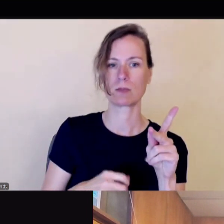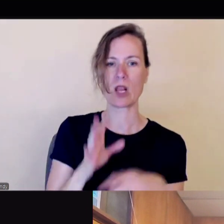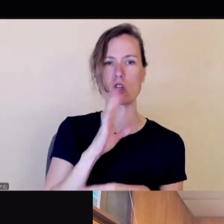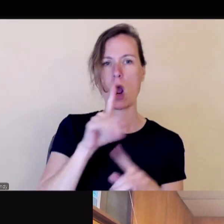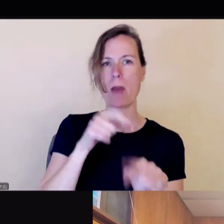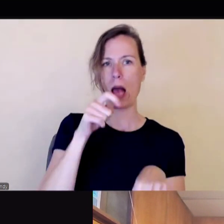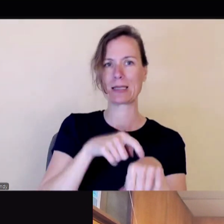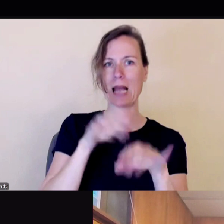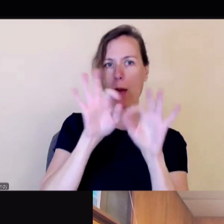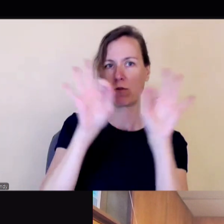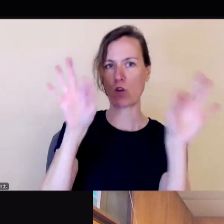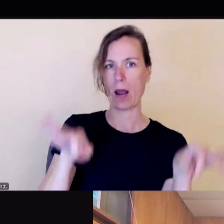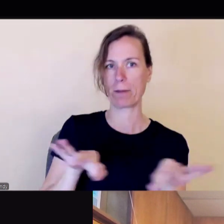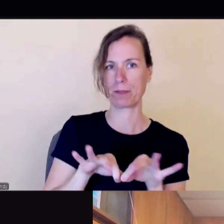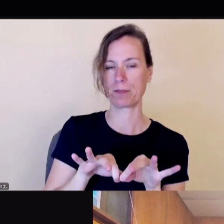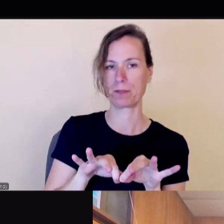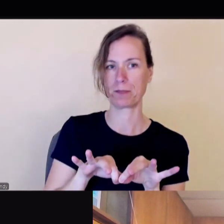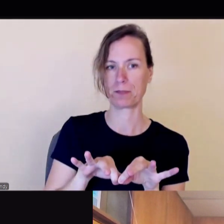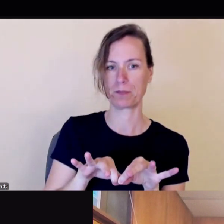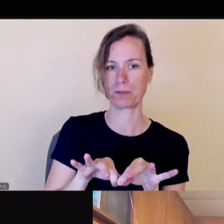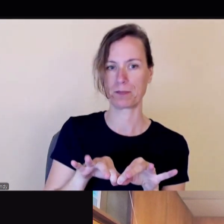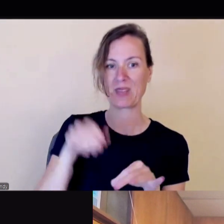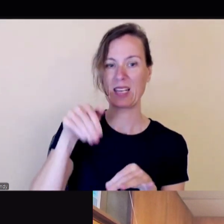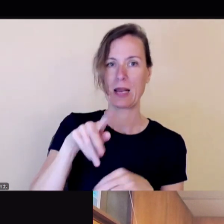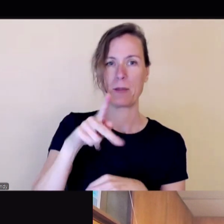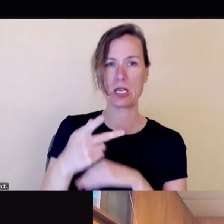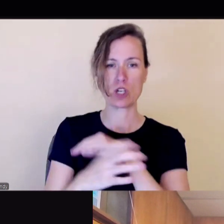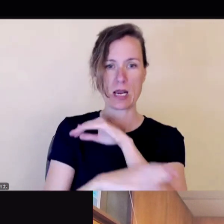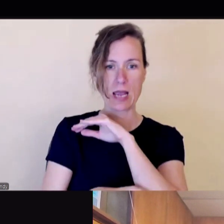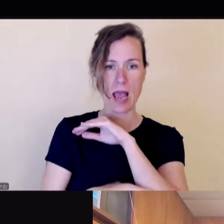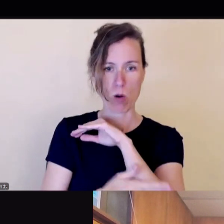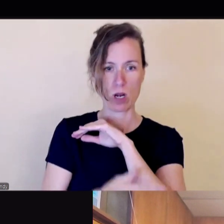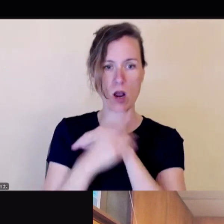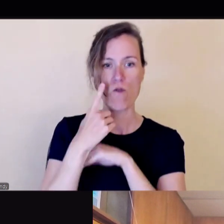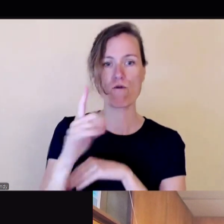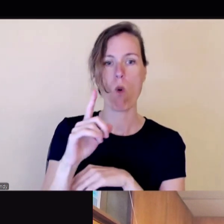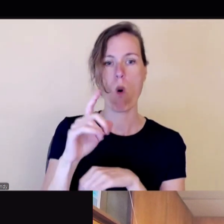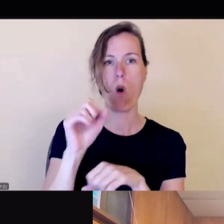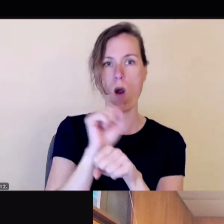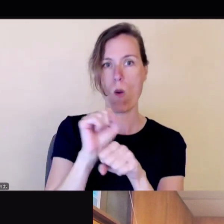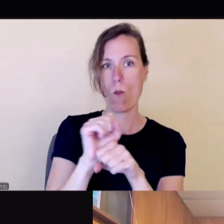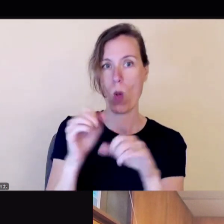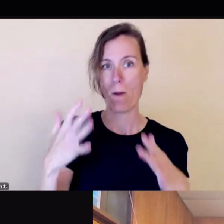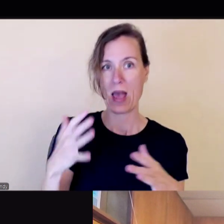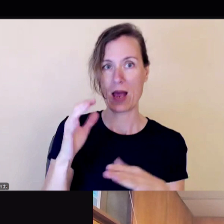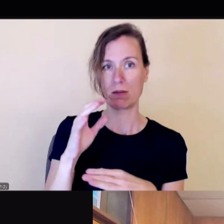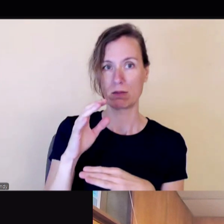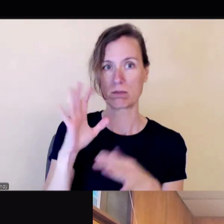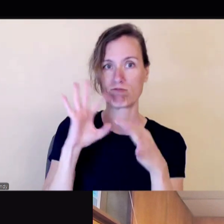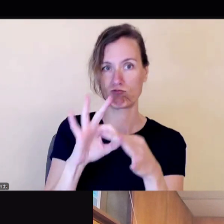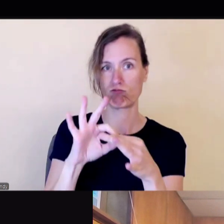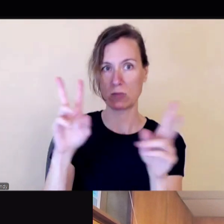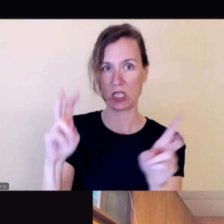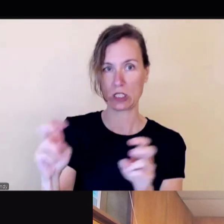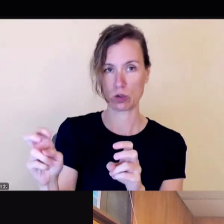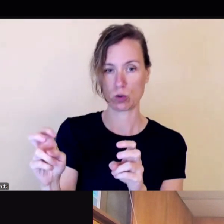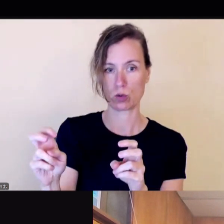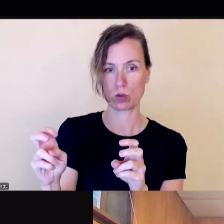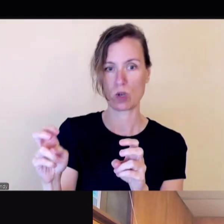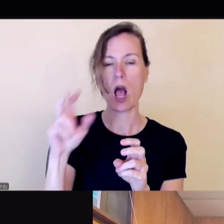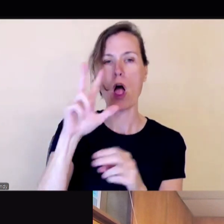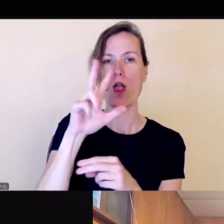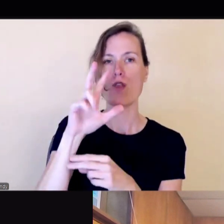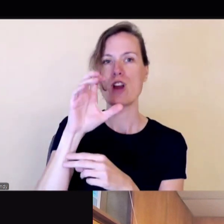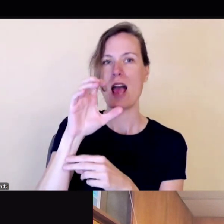Prince George's County, for employment matters, there's 300 days from the last incident of